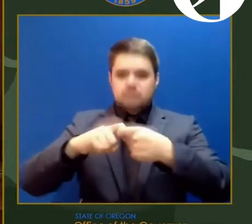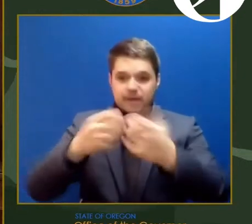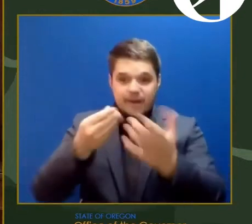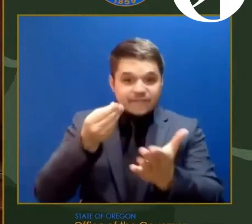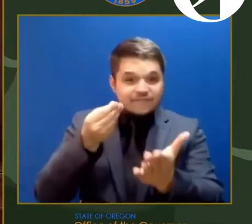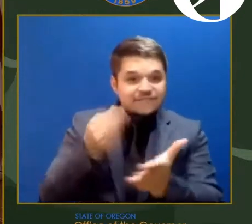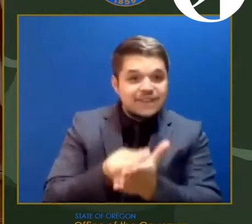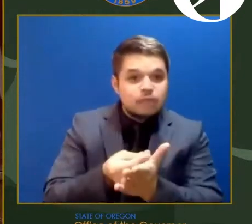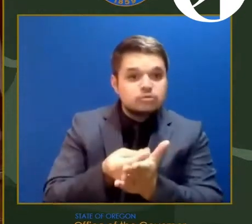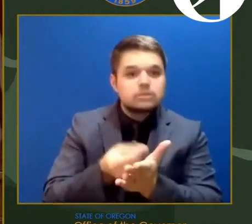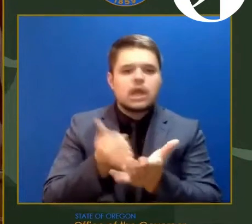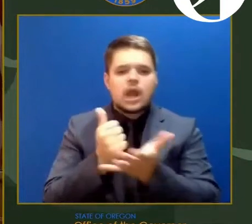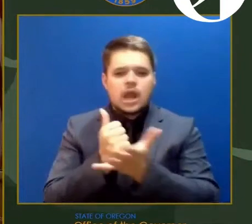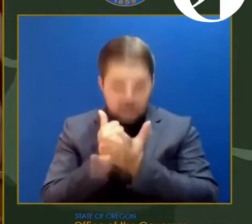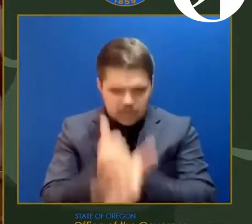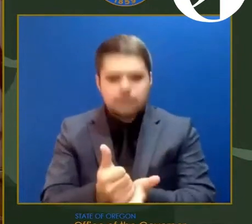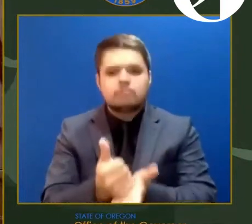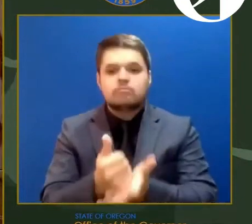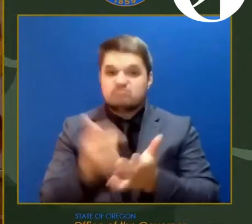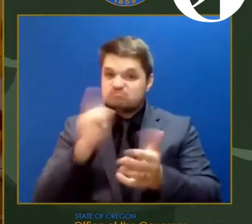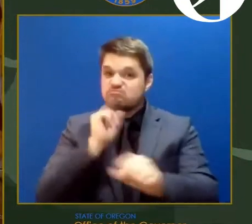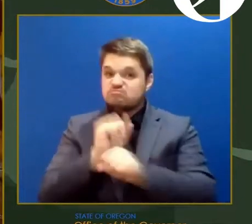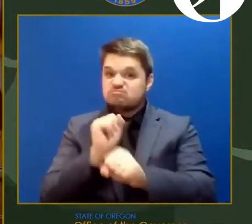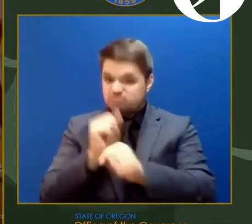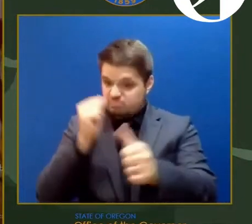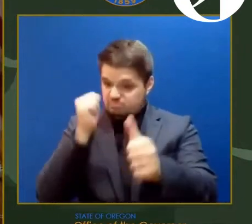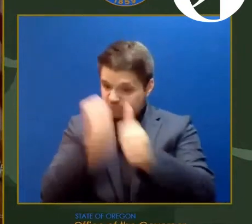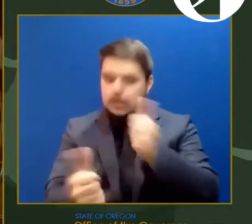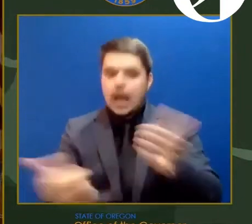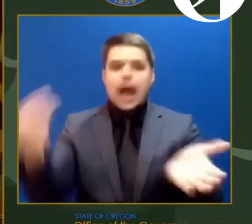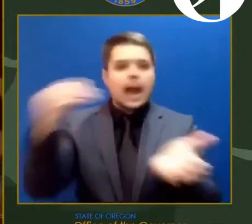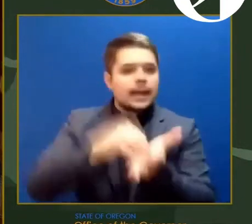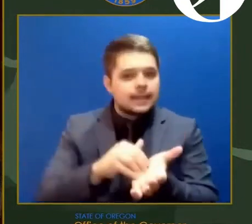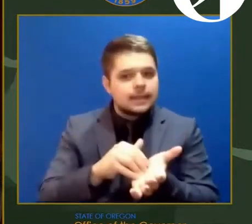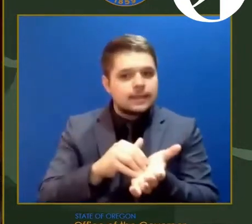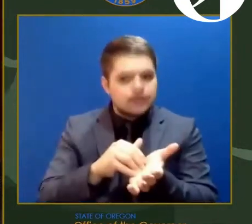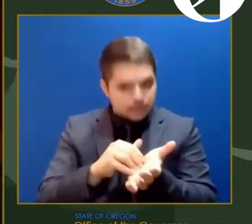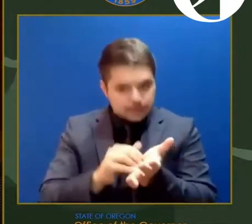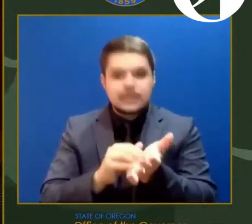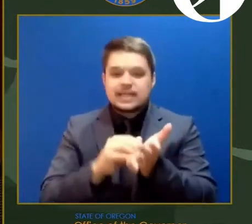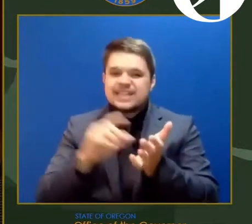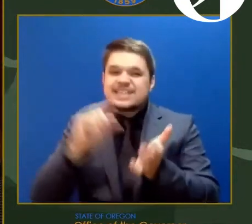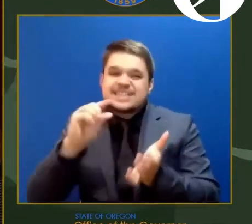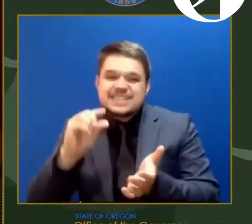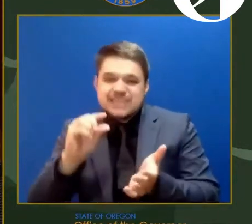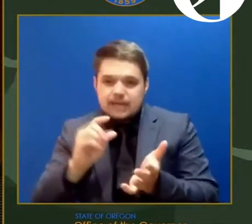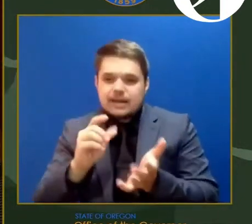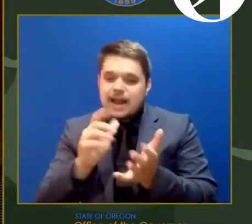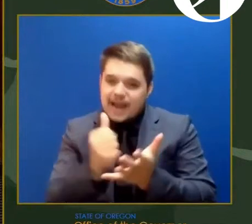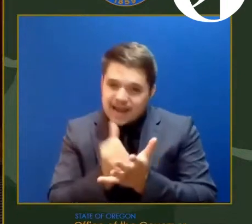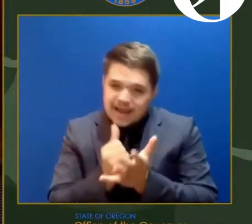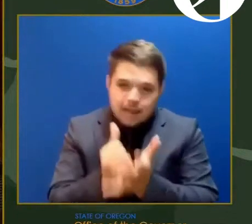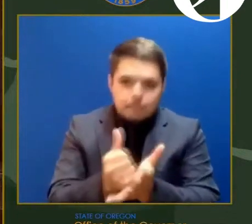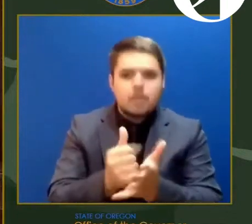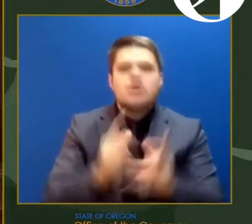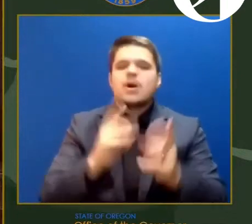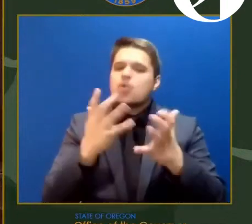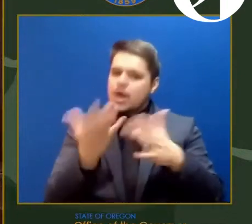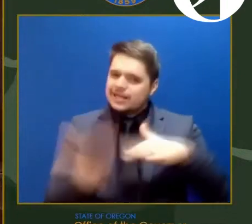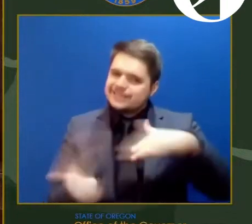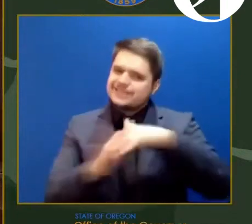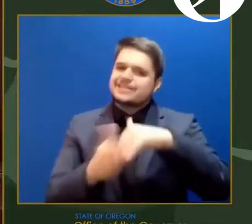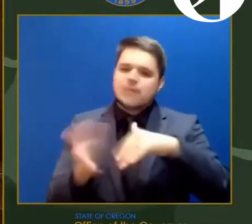make payments. This is only a drop in the bucket. There is much more to do to ensure more